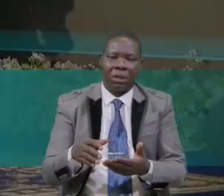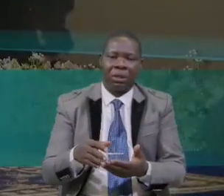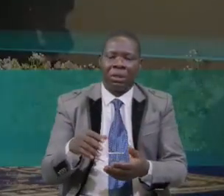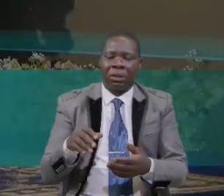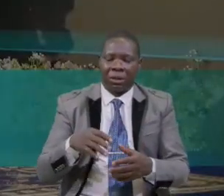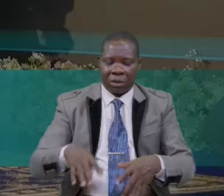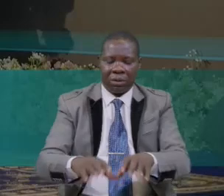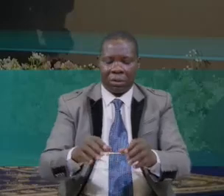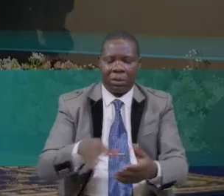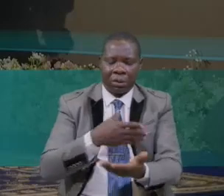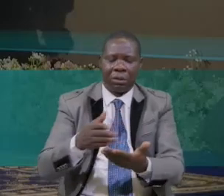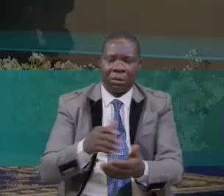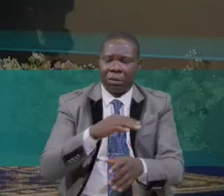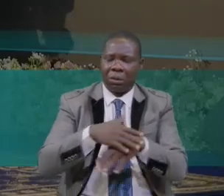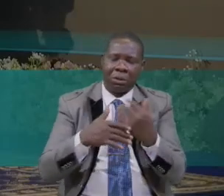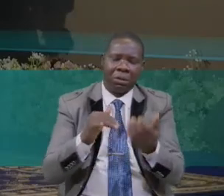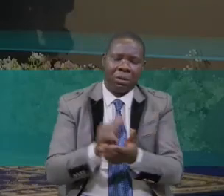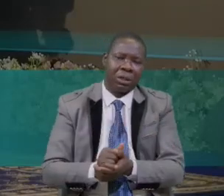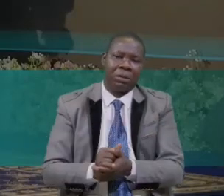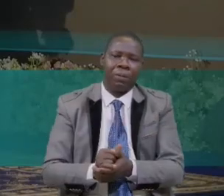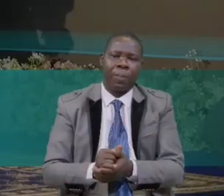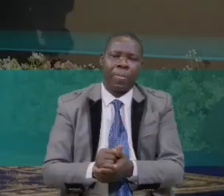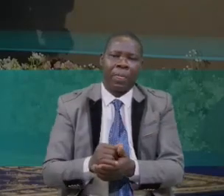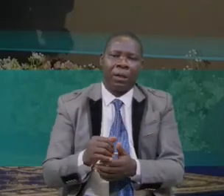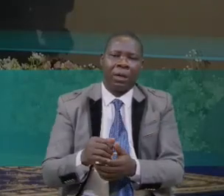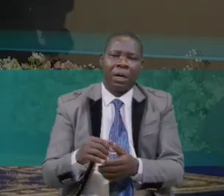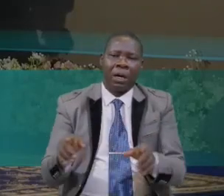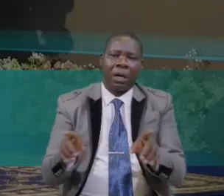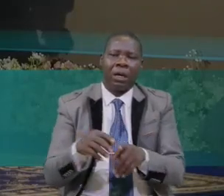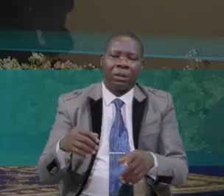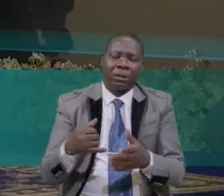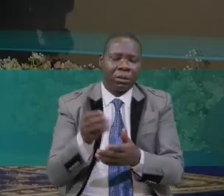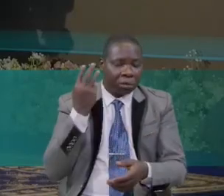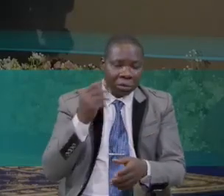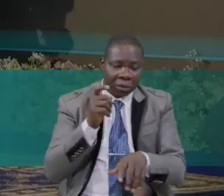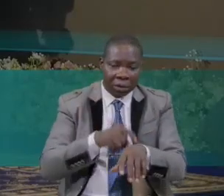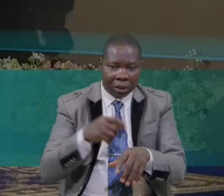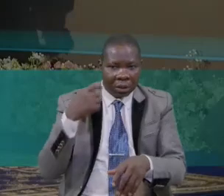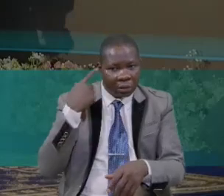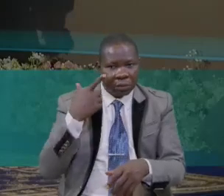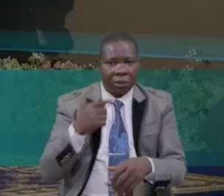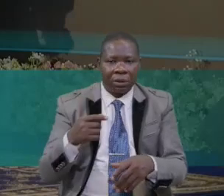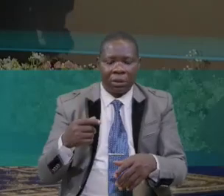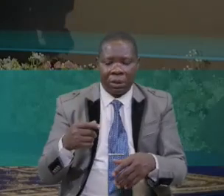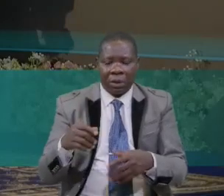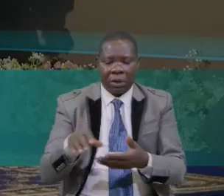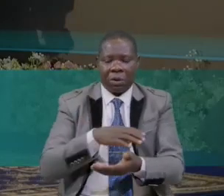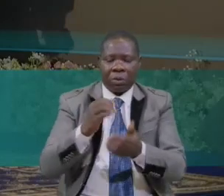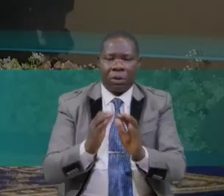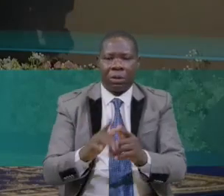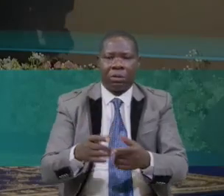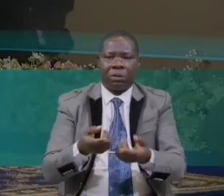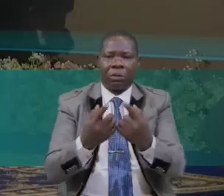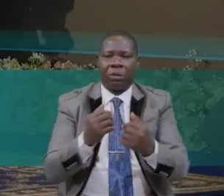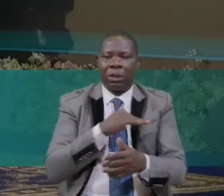that, and the choir was about to come, and that stomach hit me again. And I told